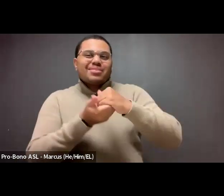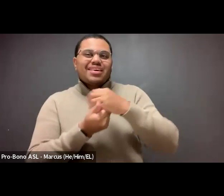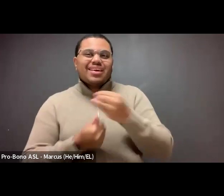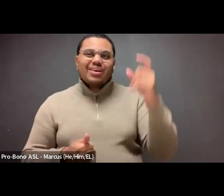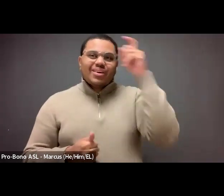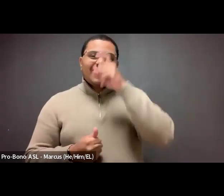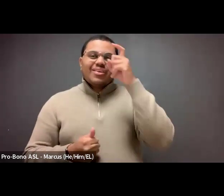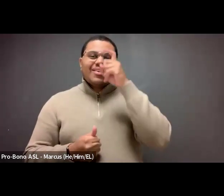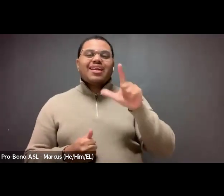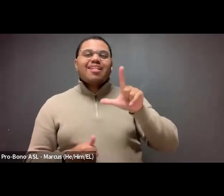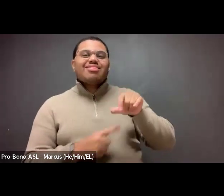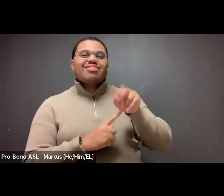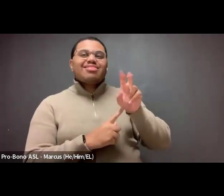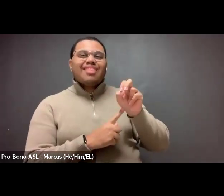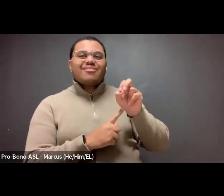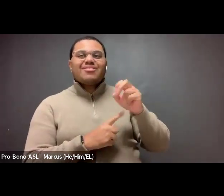Love me.